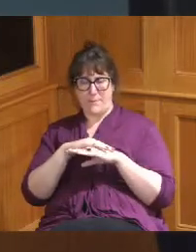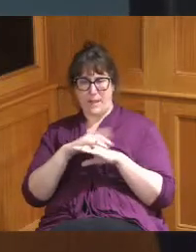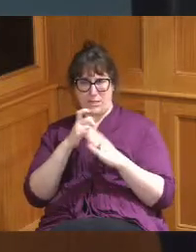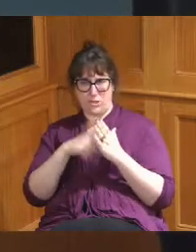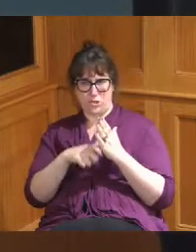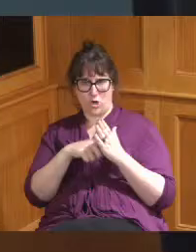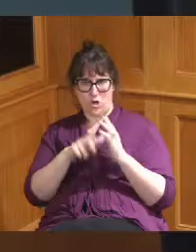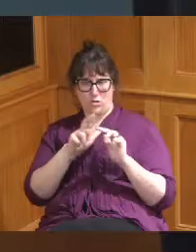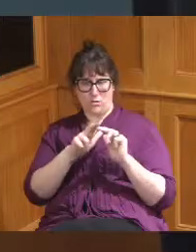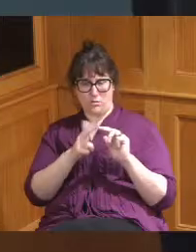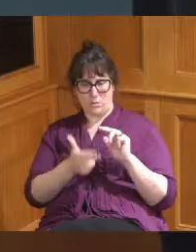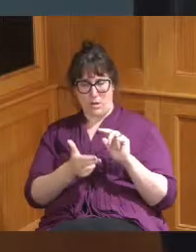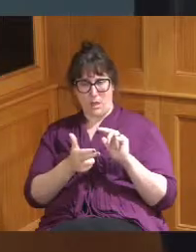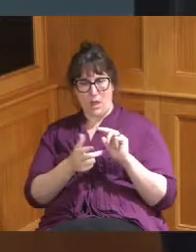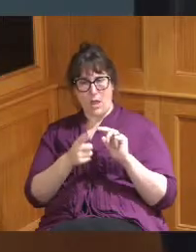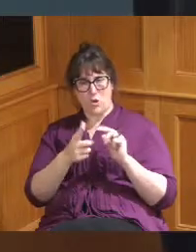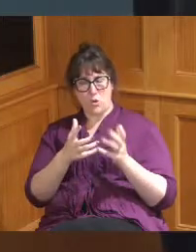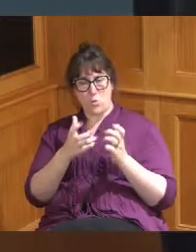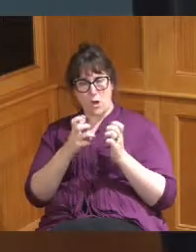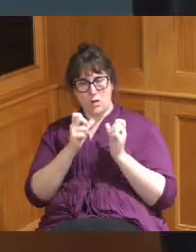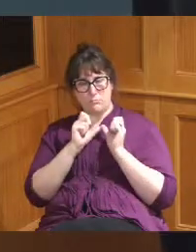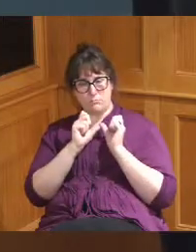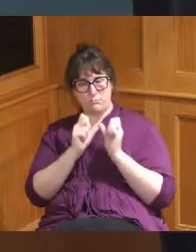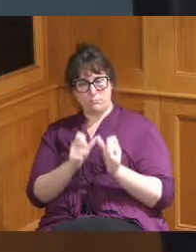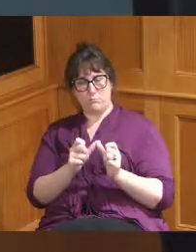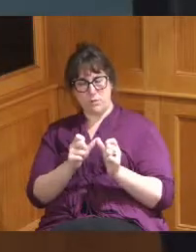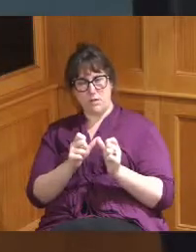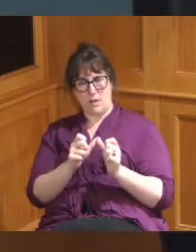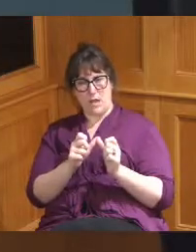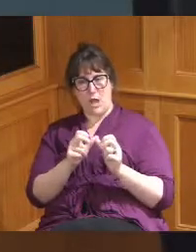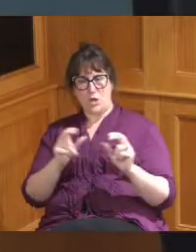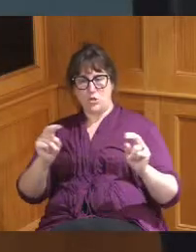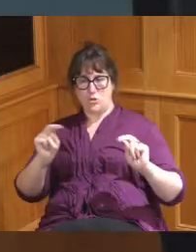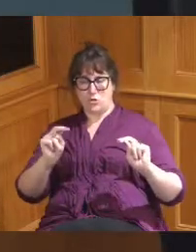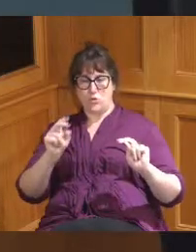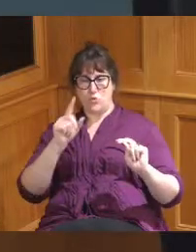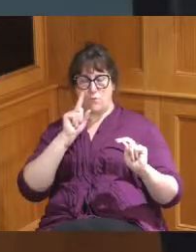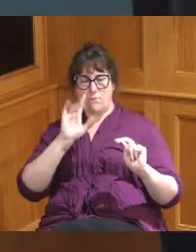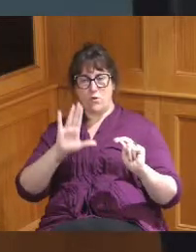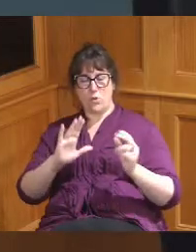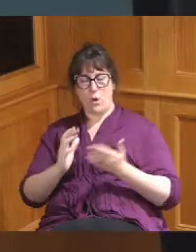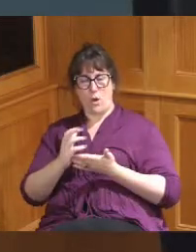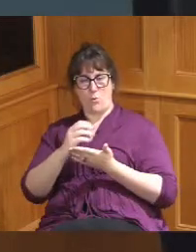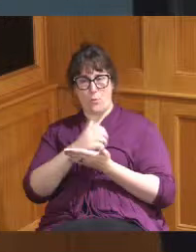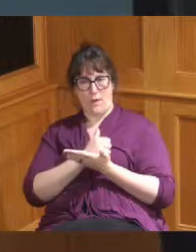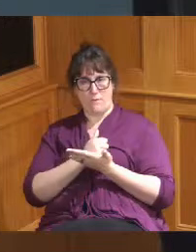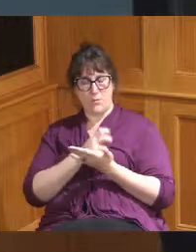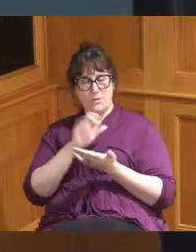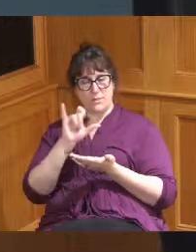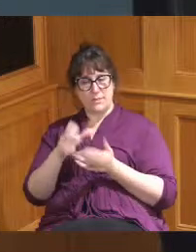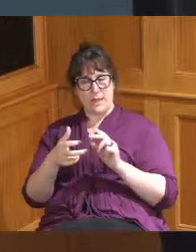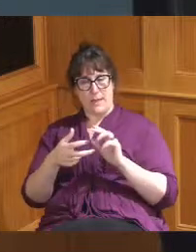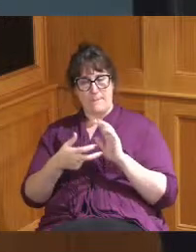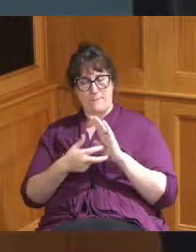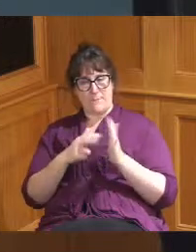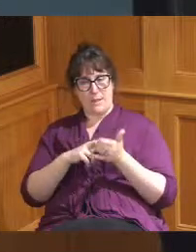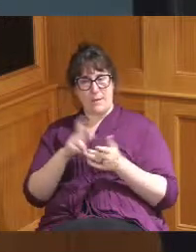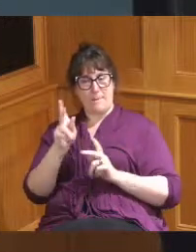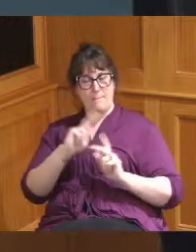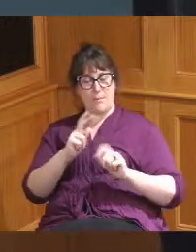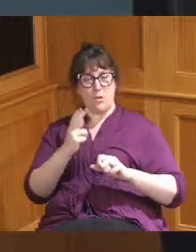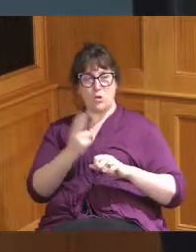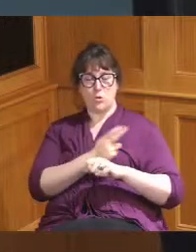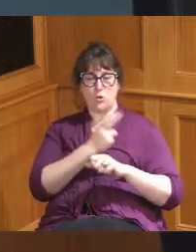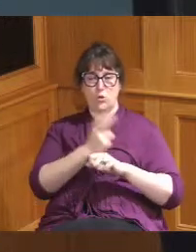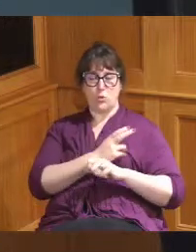down and you wanted to remain revenue neutral, does that mean that people that are using more or